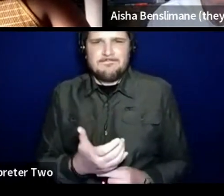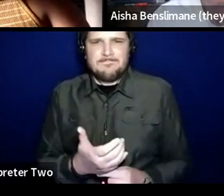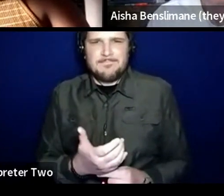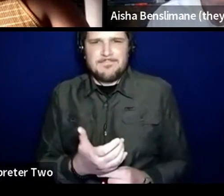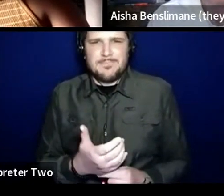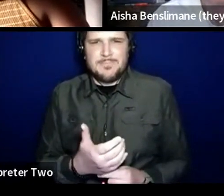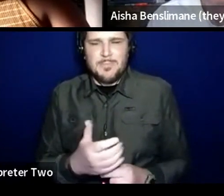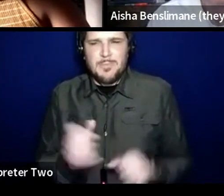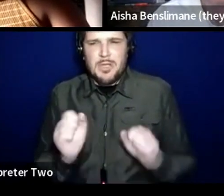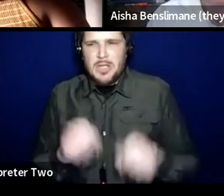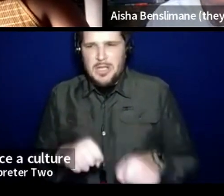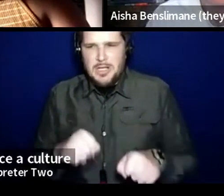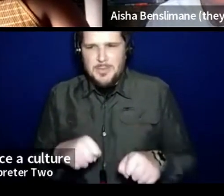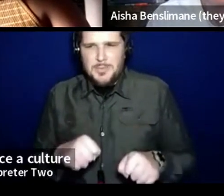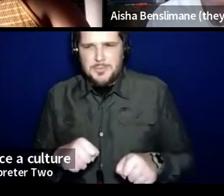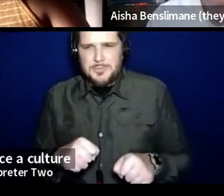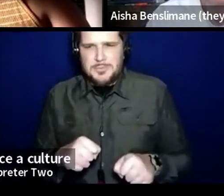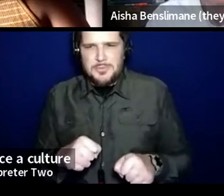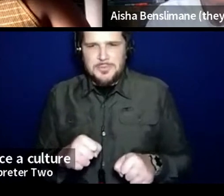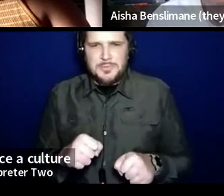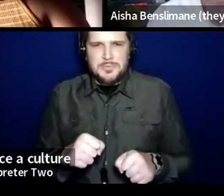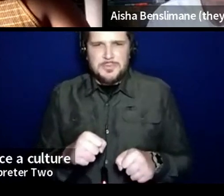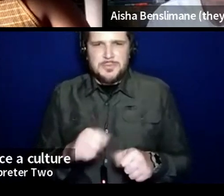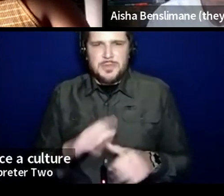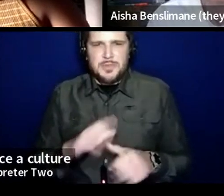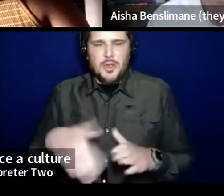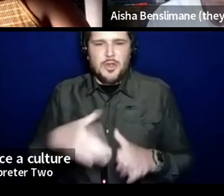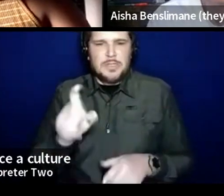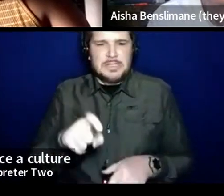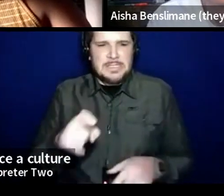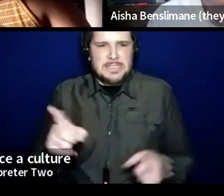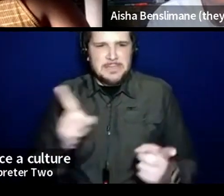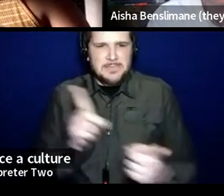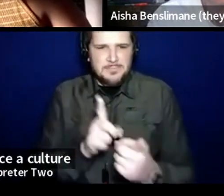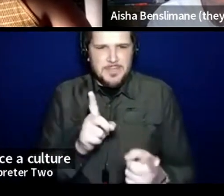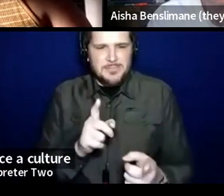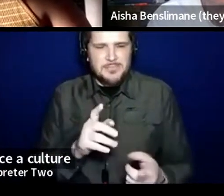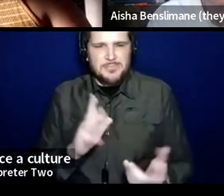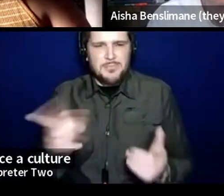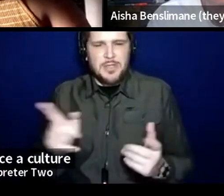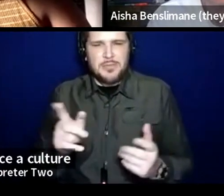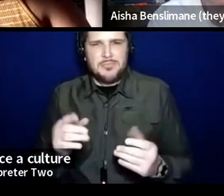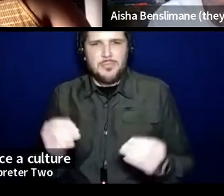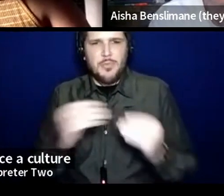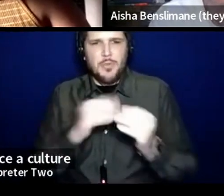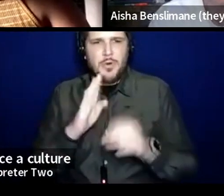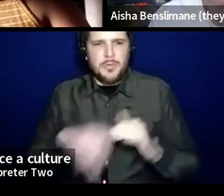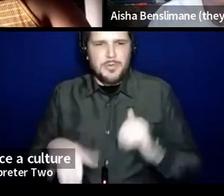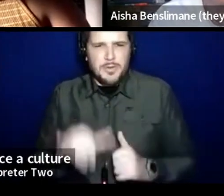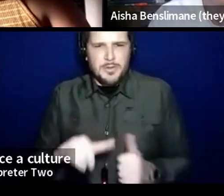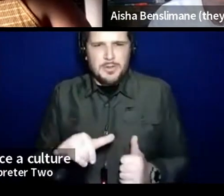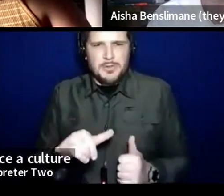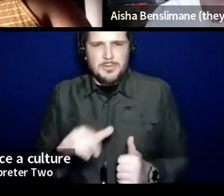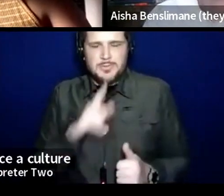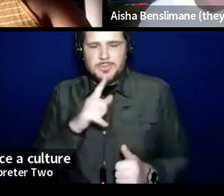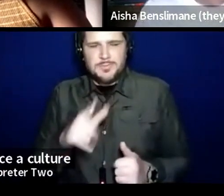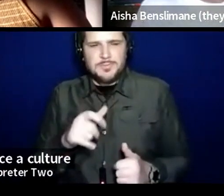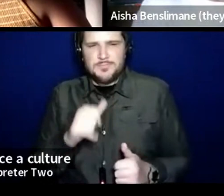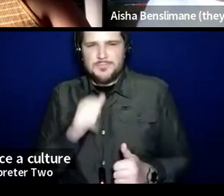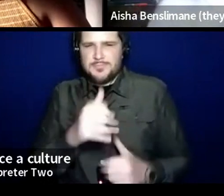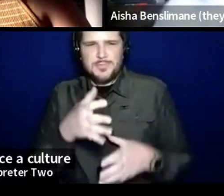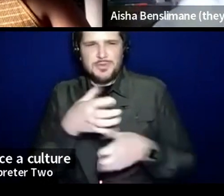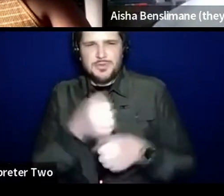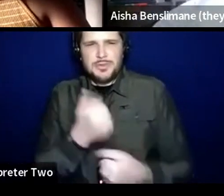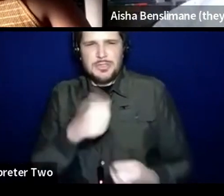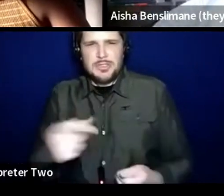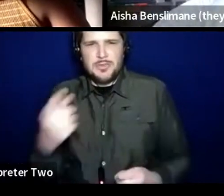being able to have all your needs met, but beyond that a kind of distrust of anyone that you